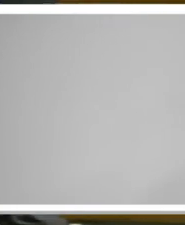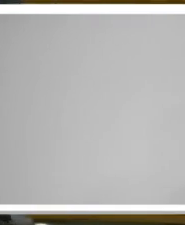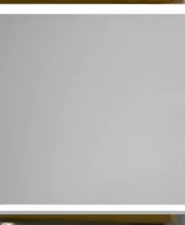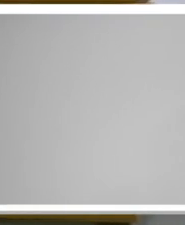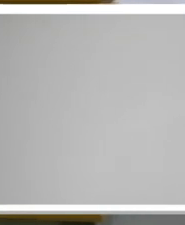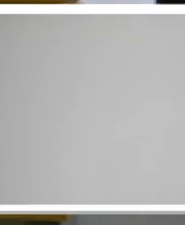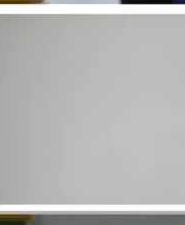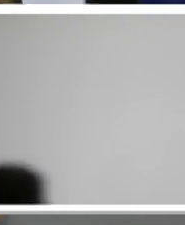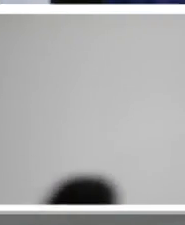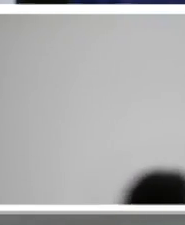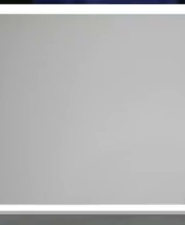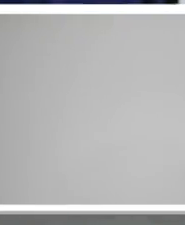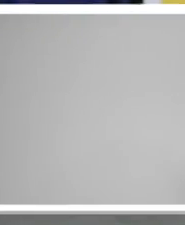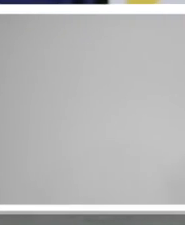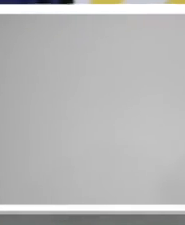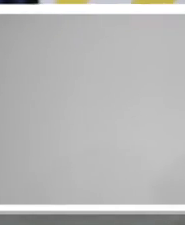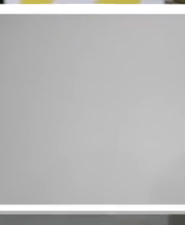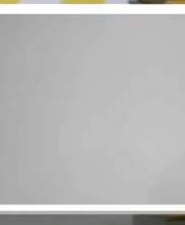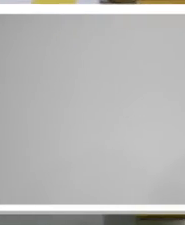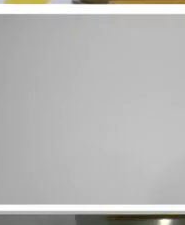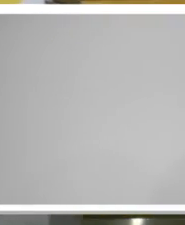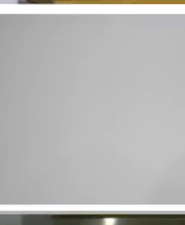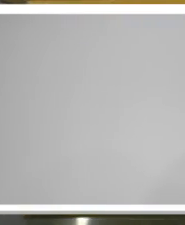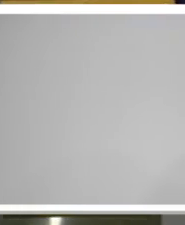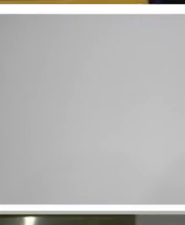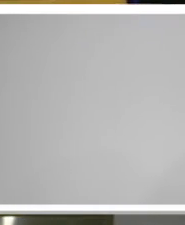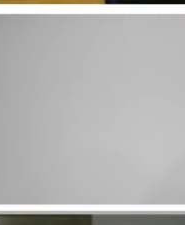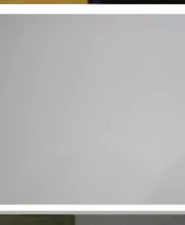of COVID-19 and no new cases.